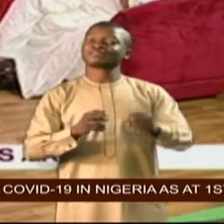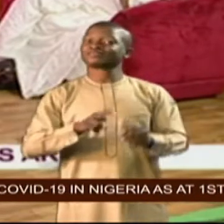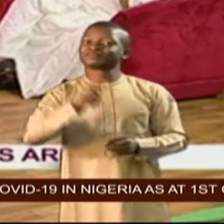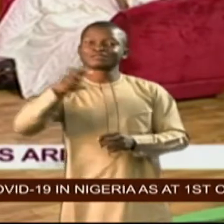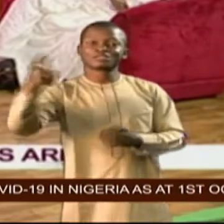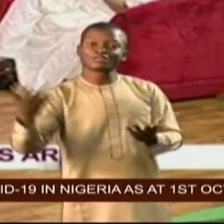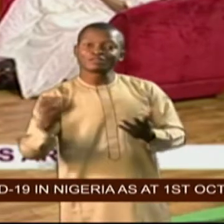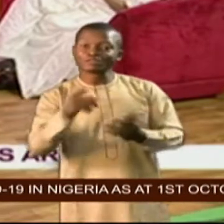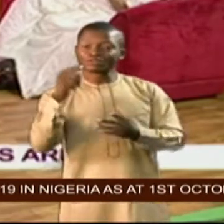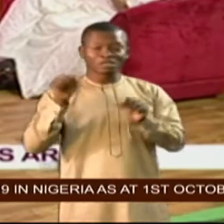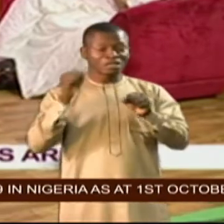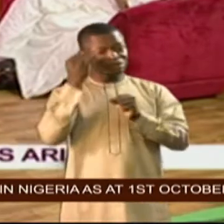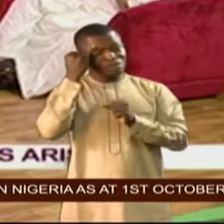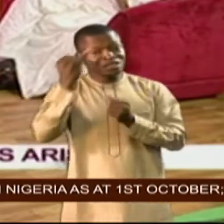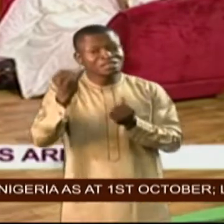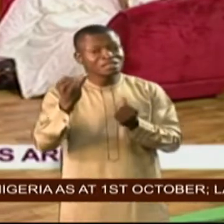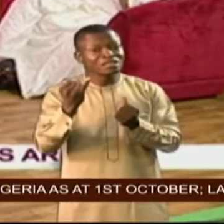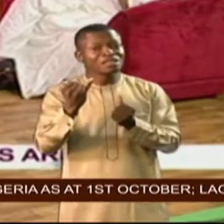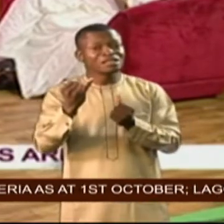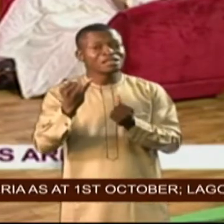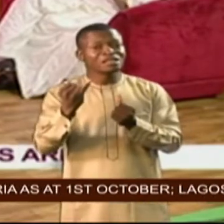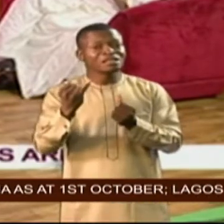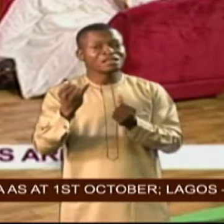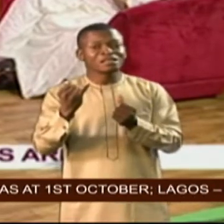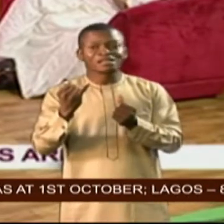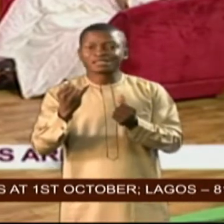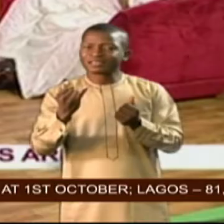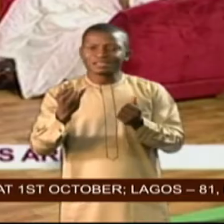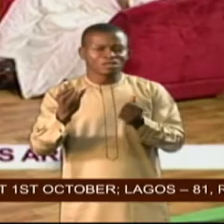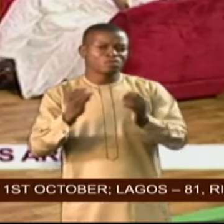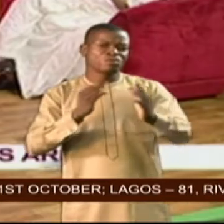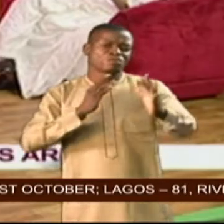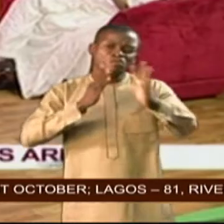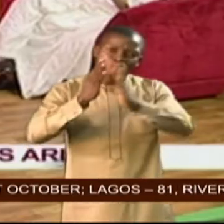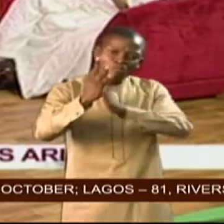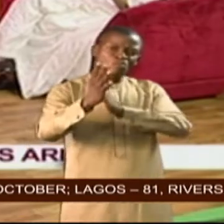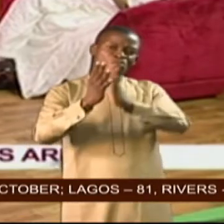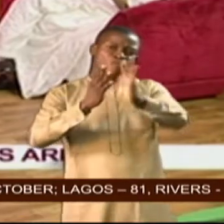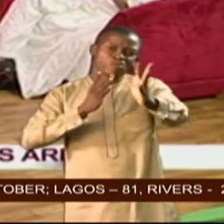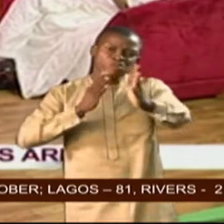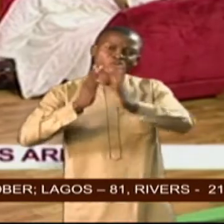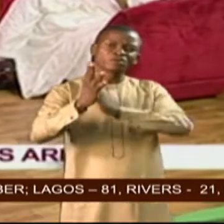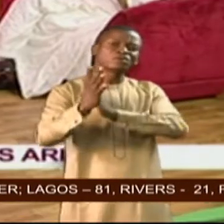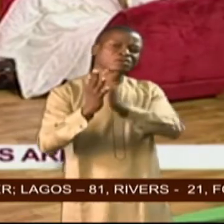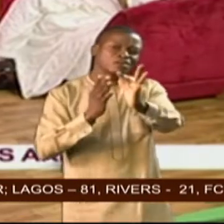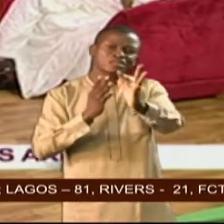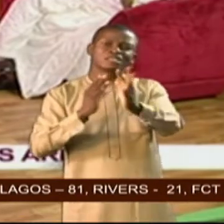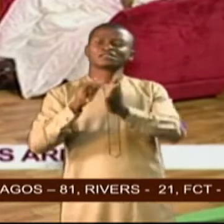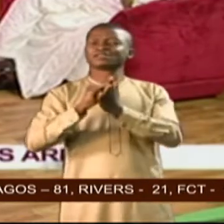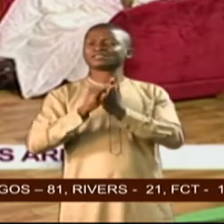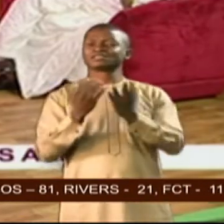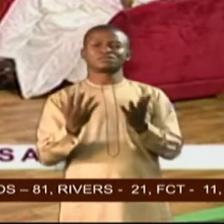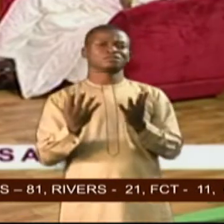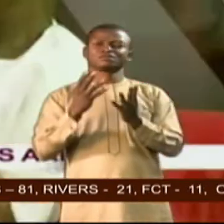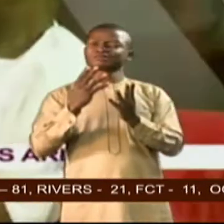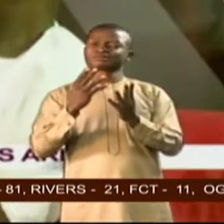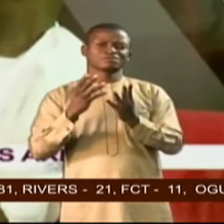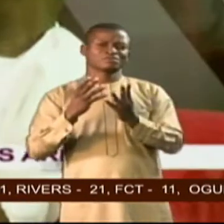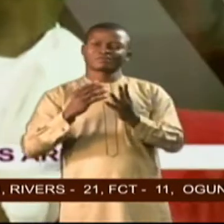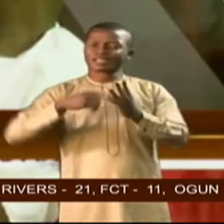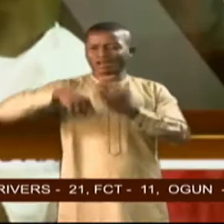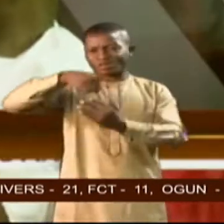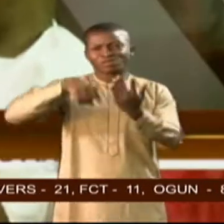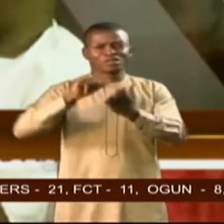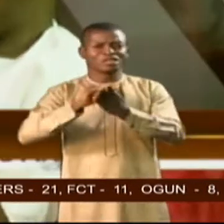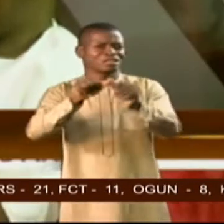imagine the amount of, the congestion that will go on, that will leave the axis.